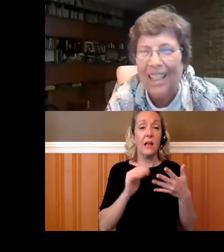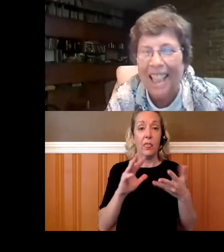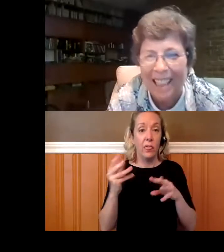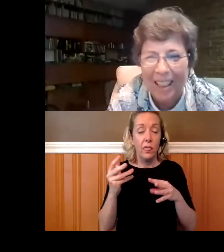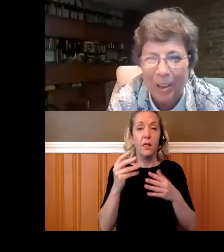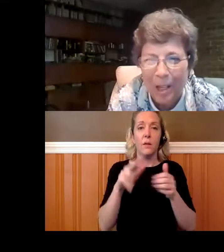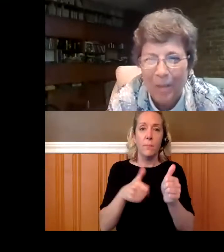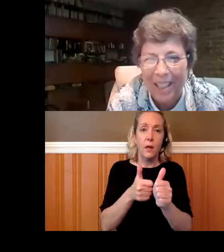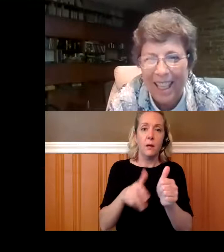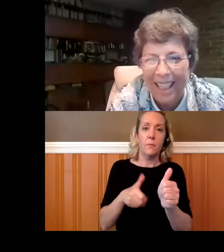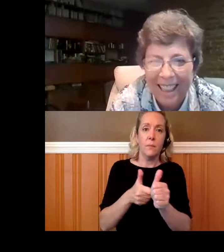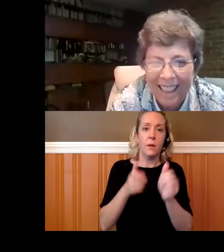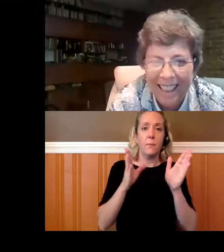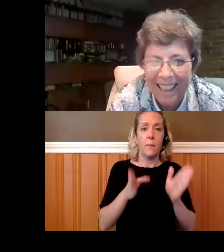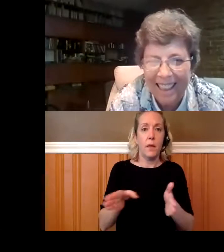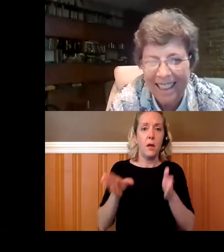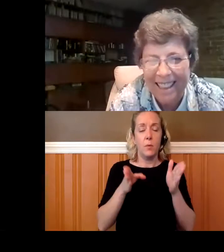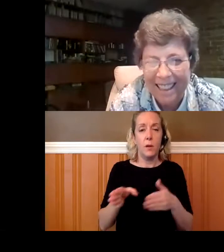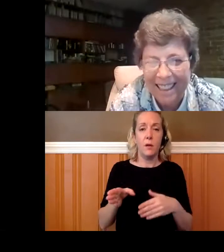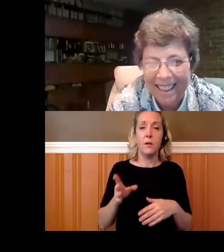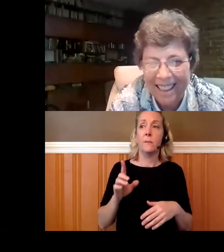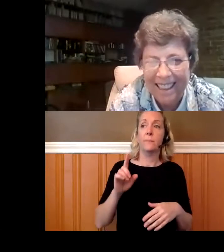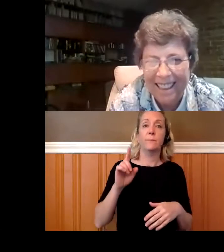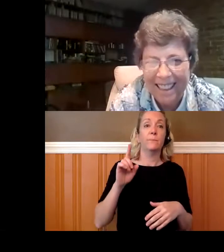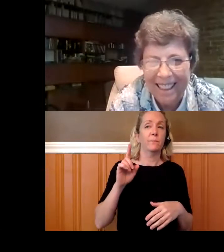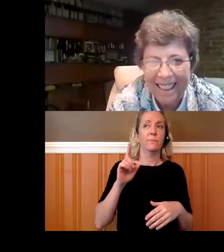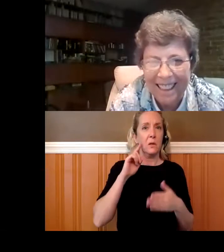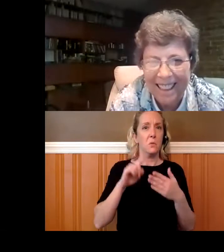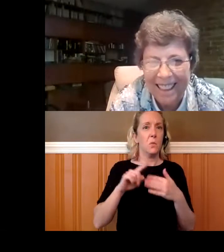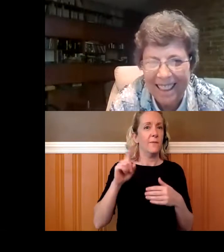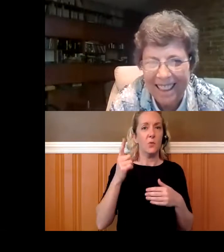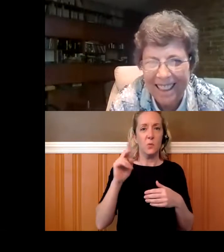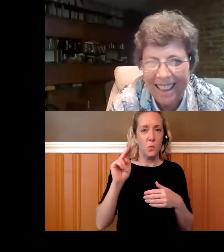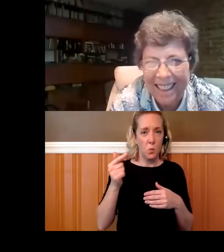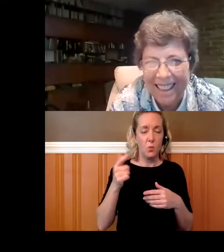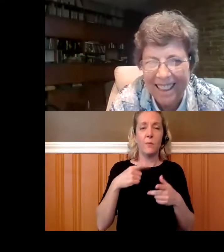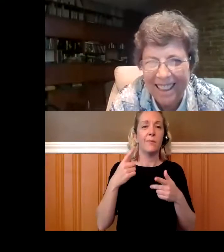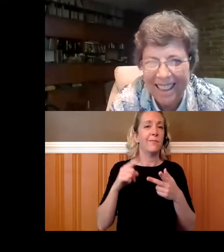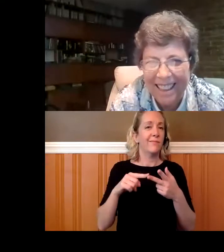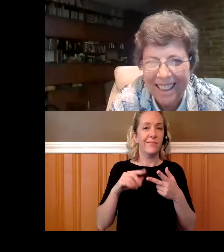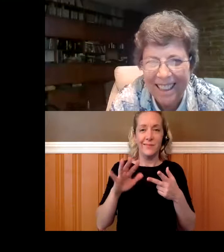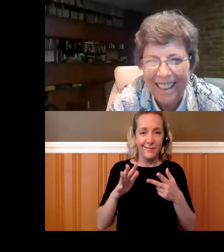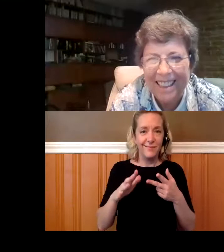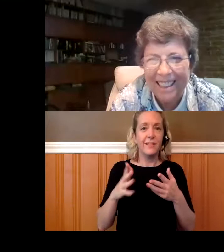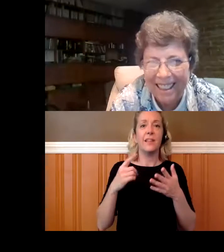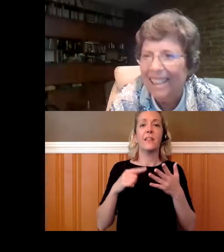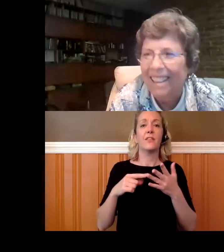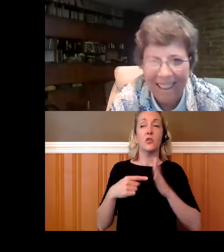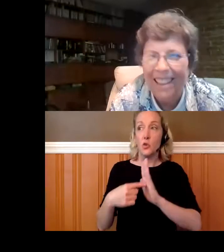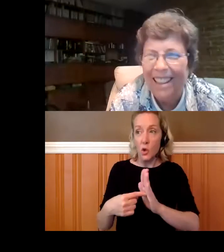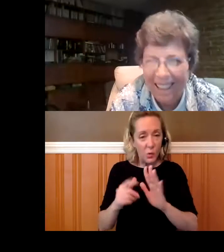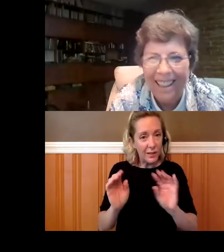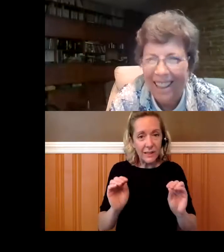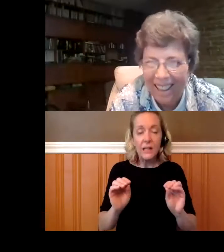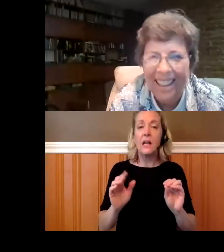Like the first two didn't work, so he wrote on paper. Yeah. He tried to show her. That worked for the